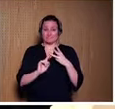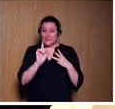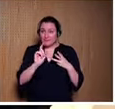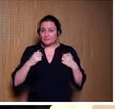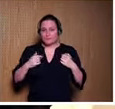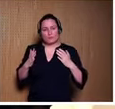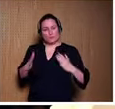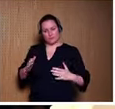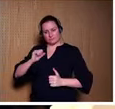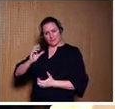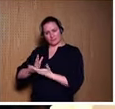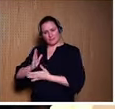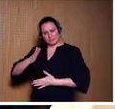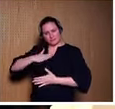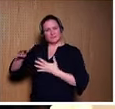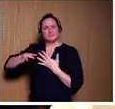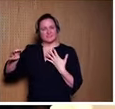autonomy for all.